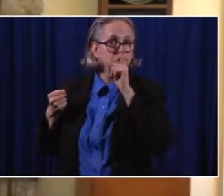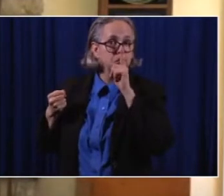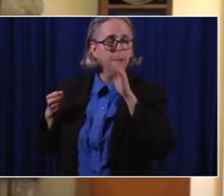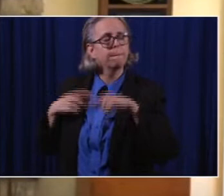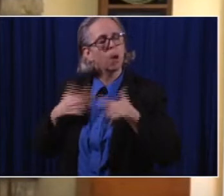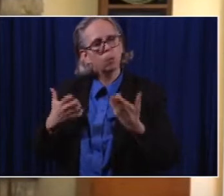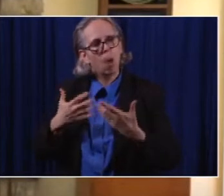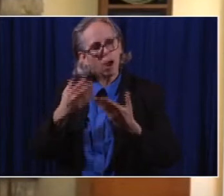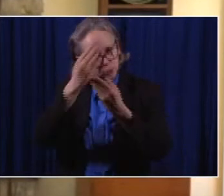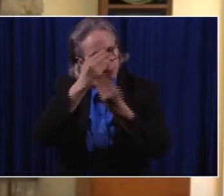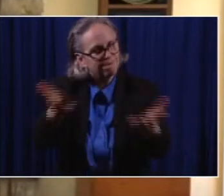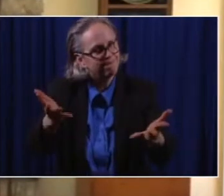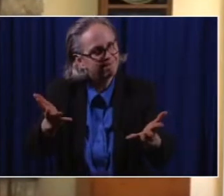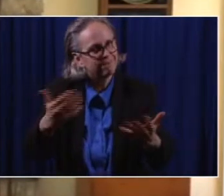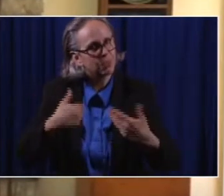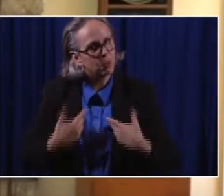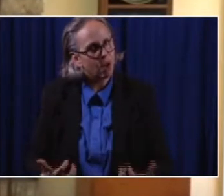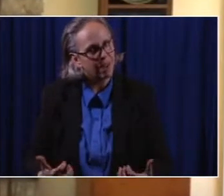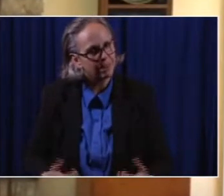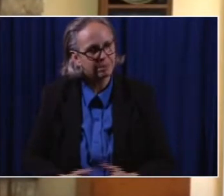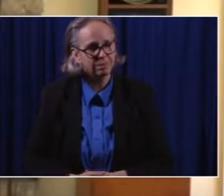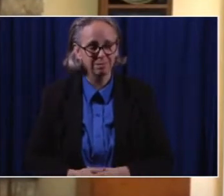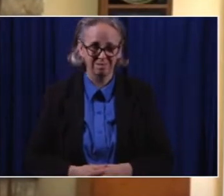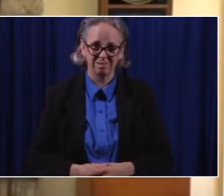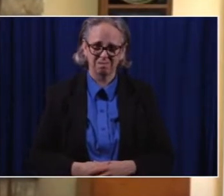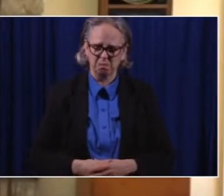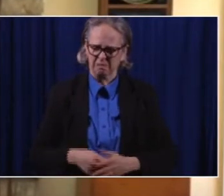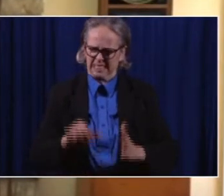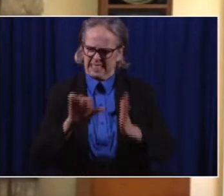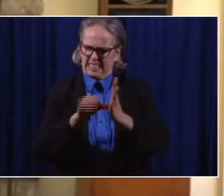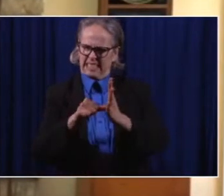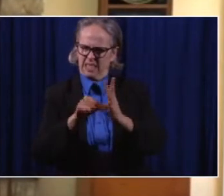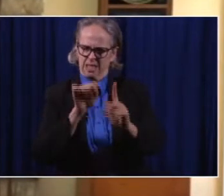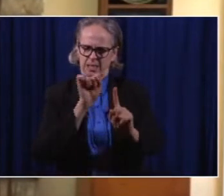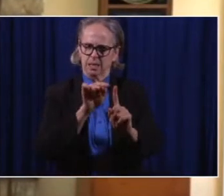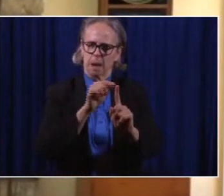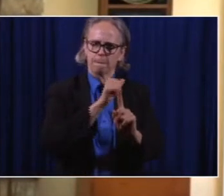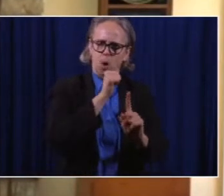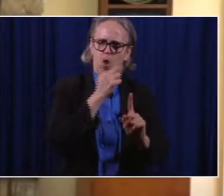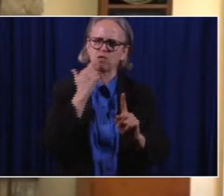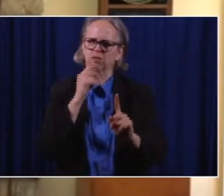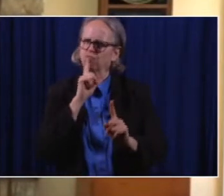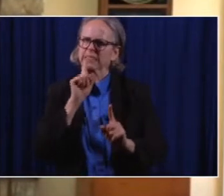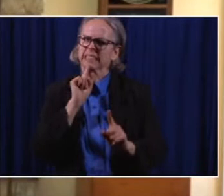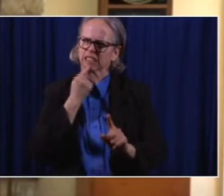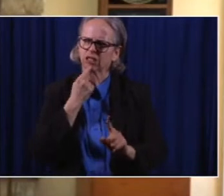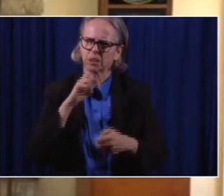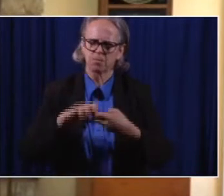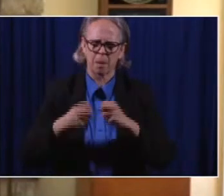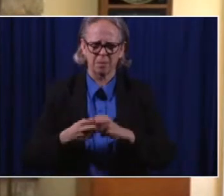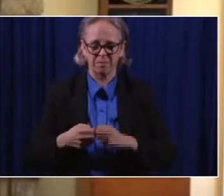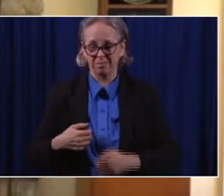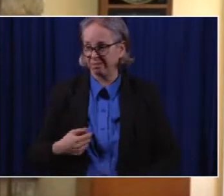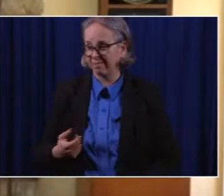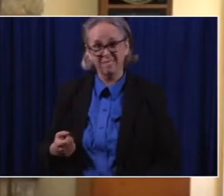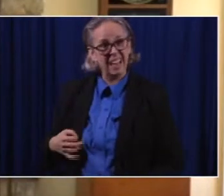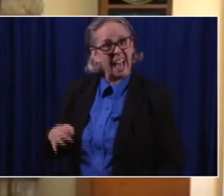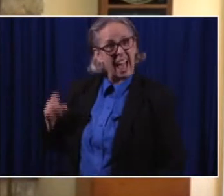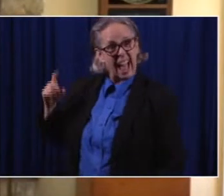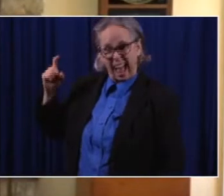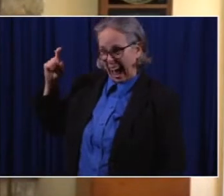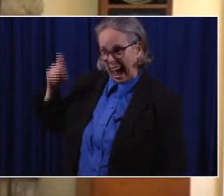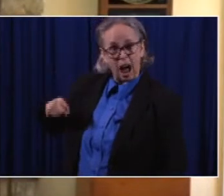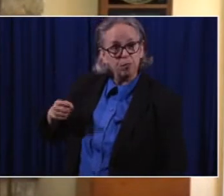of the state that this is something that we believe we will have to go to if things continue down the path that they're